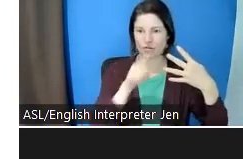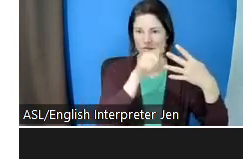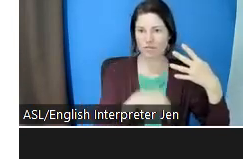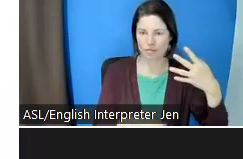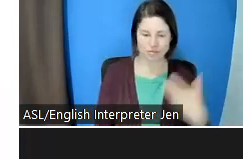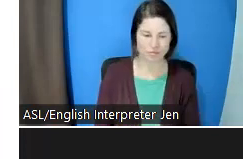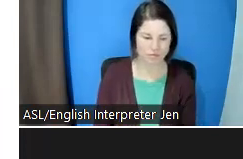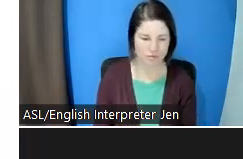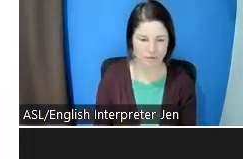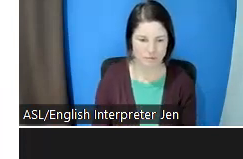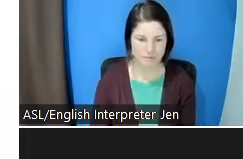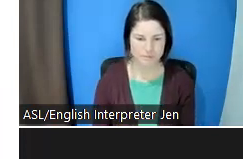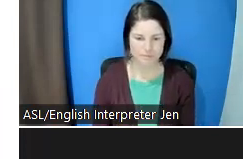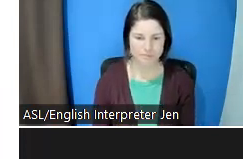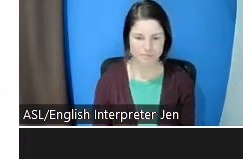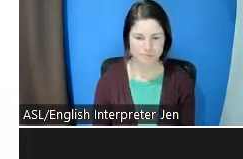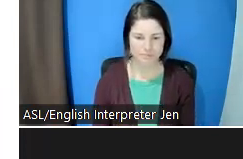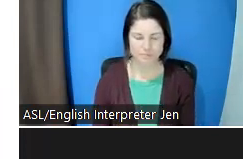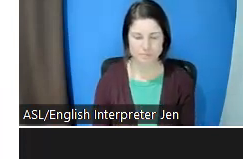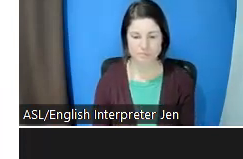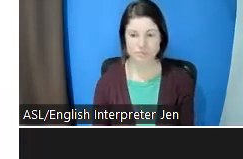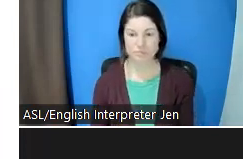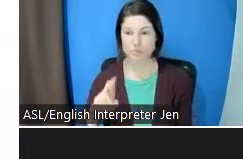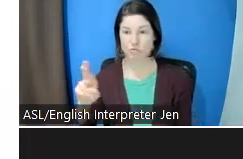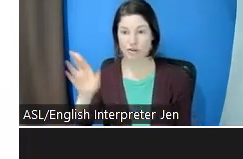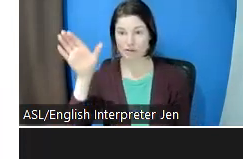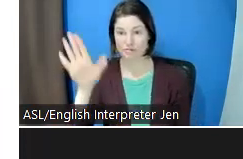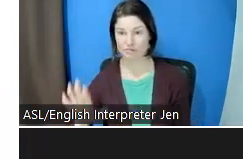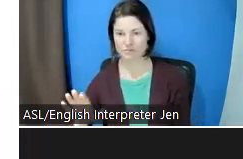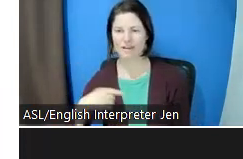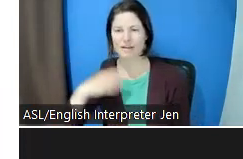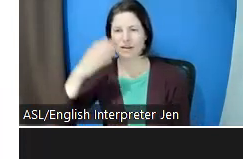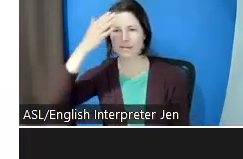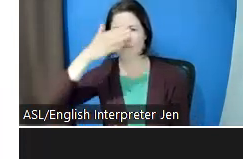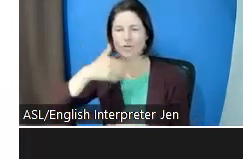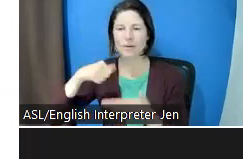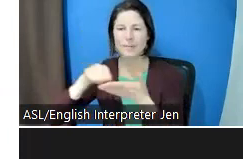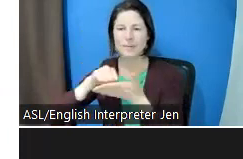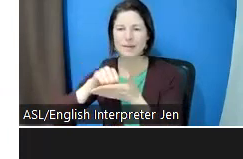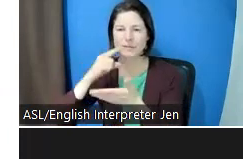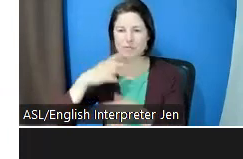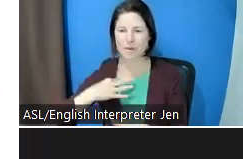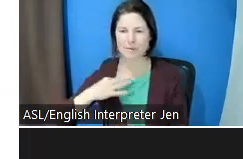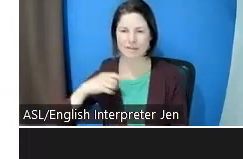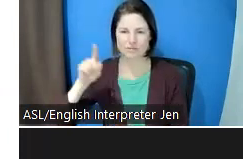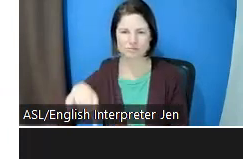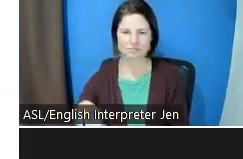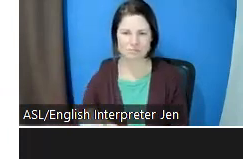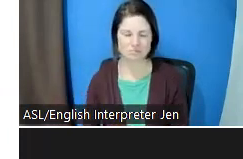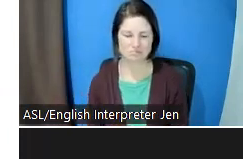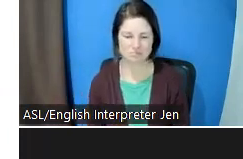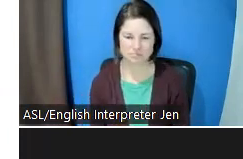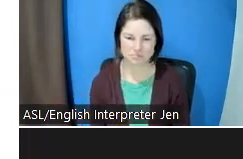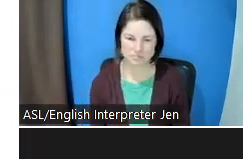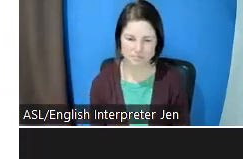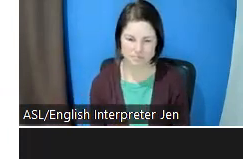front page. This graphic on the right, this is the front page of the application. If you are having any issues, this is a